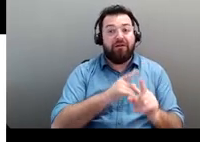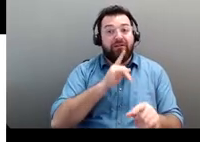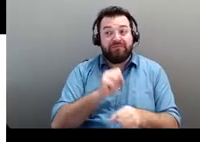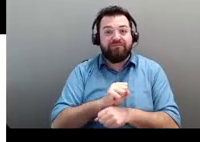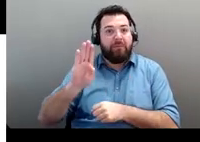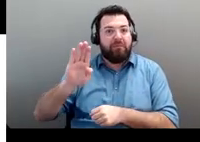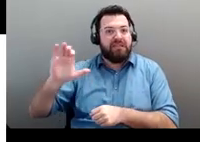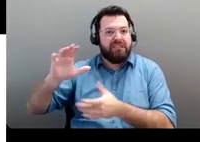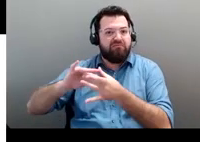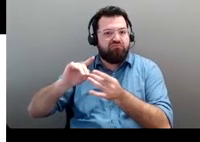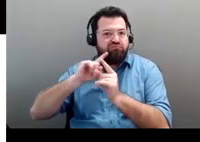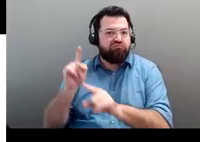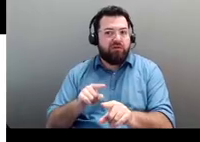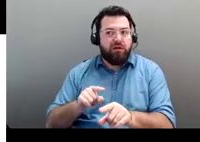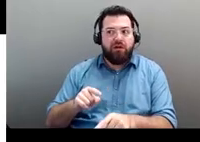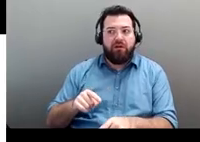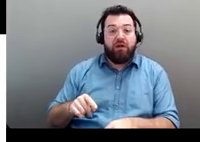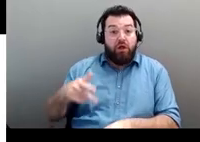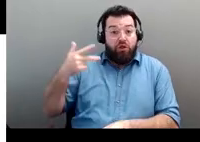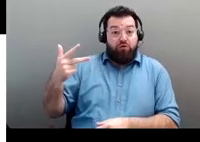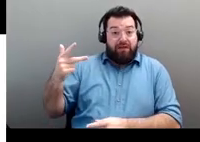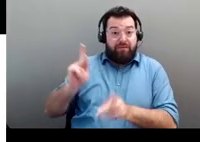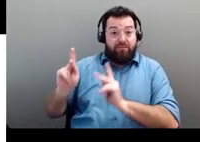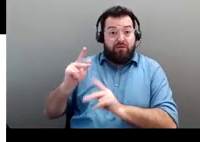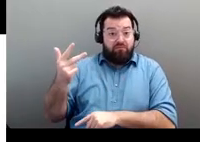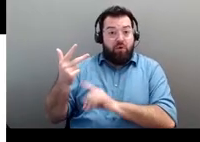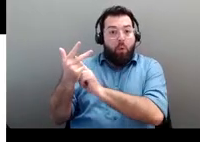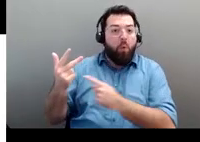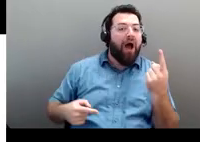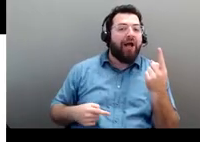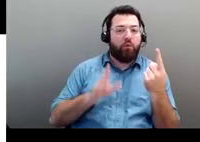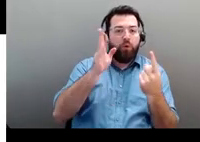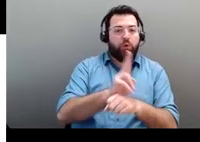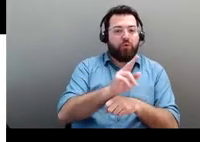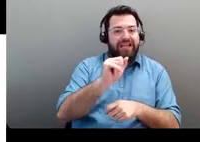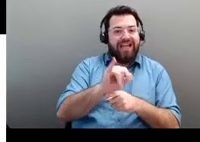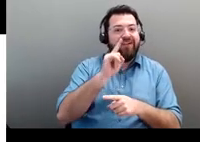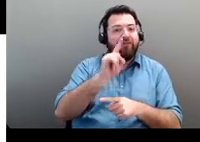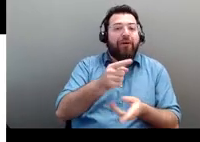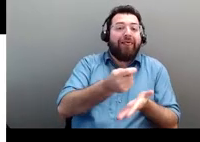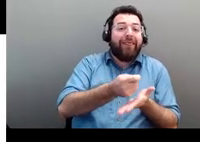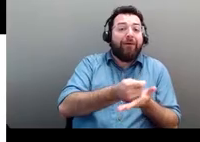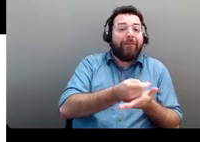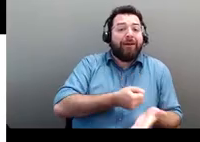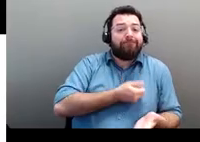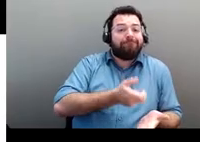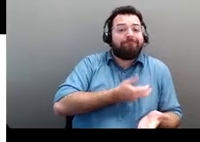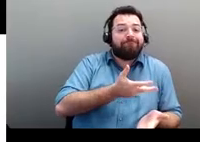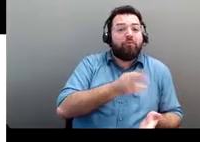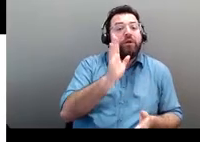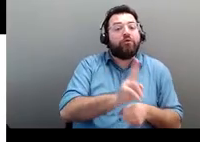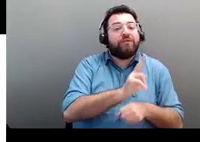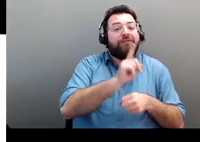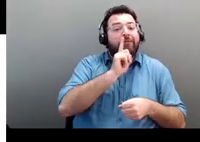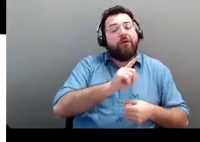UK use AI for therapy and companionship. And I told that to somebody, and they kind of